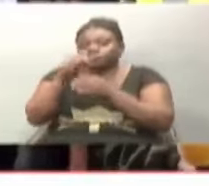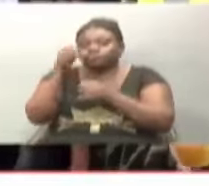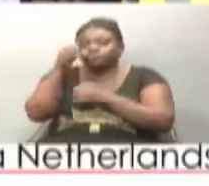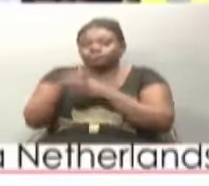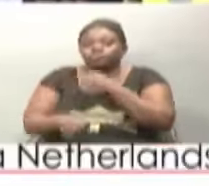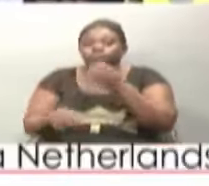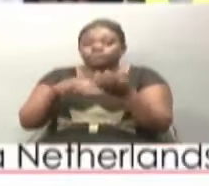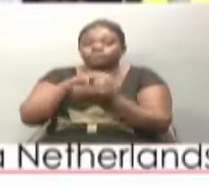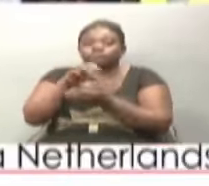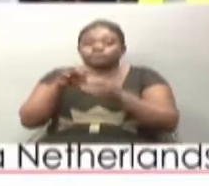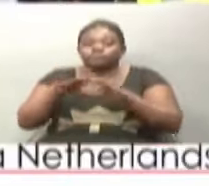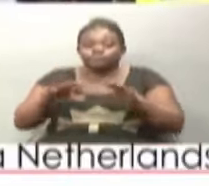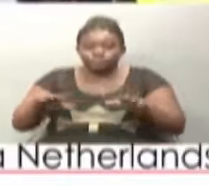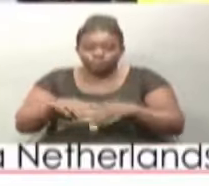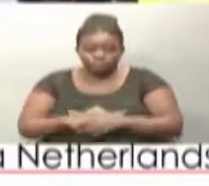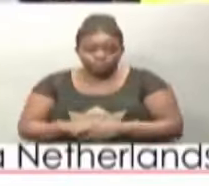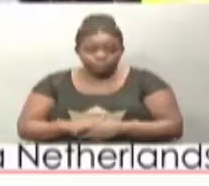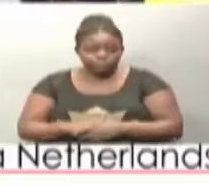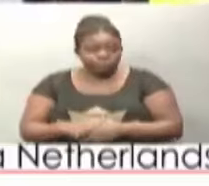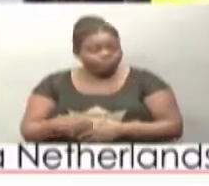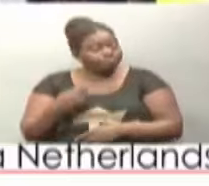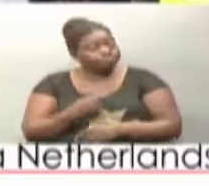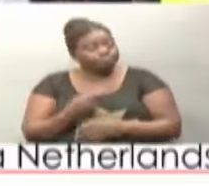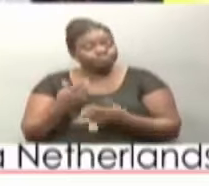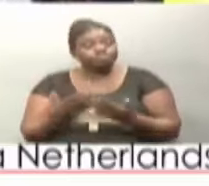Land-tenure security is an important